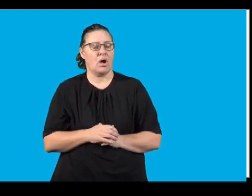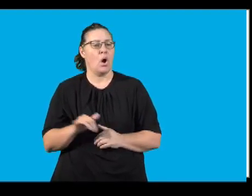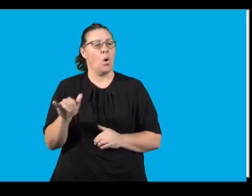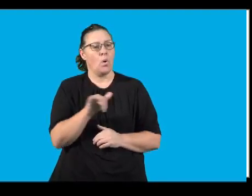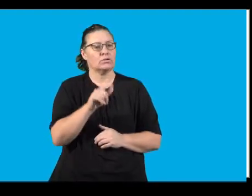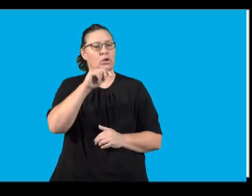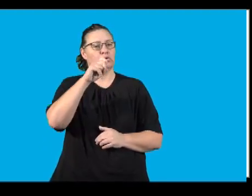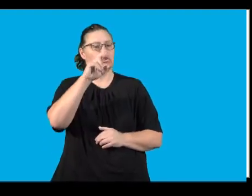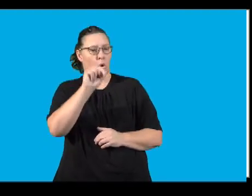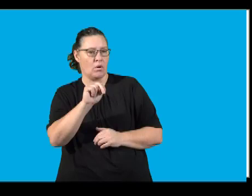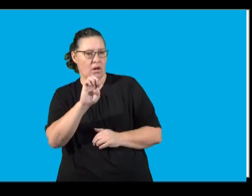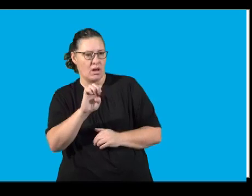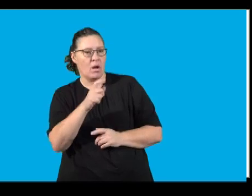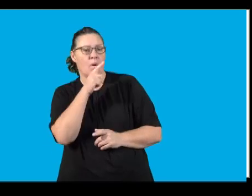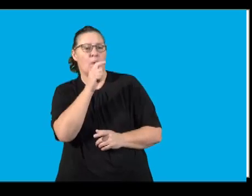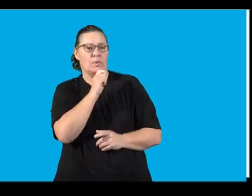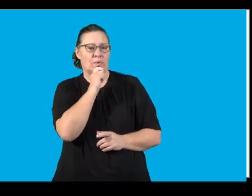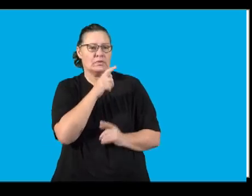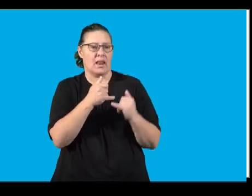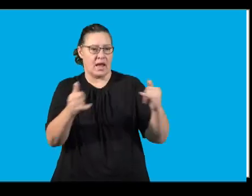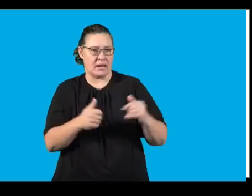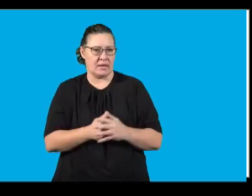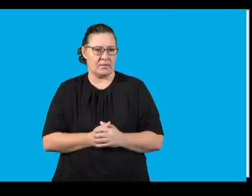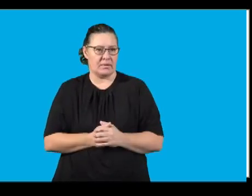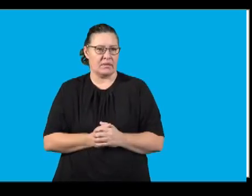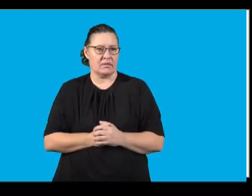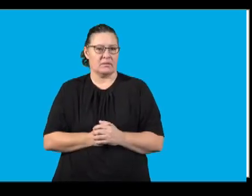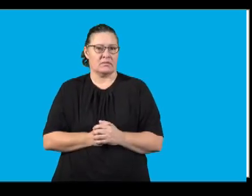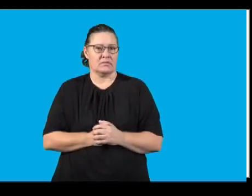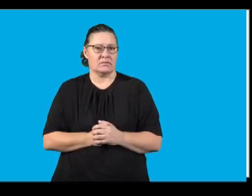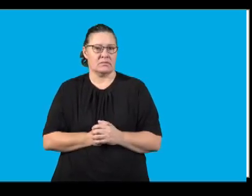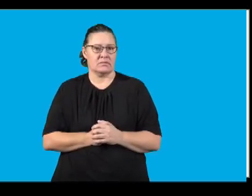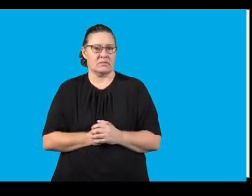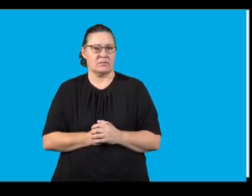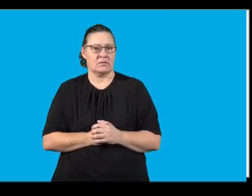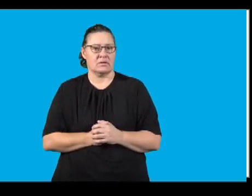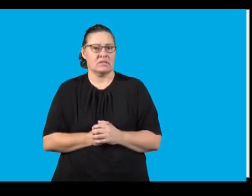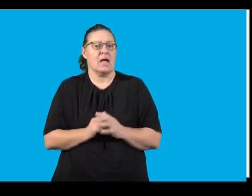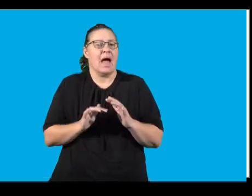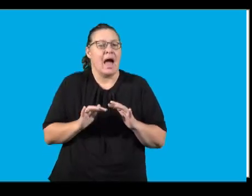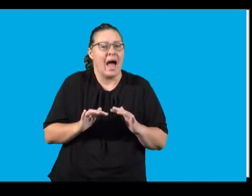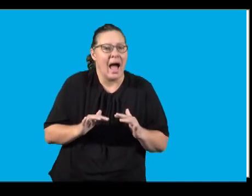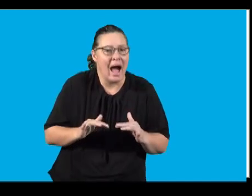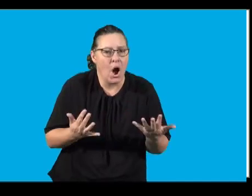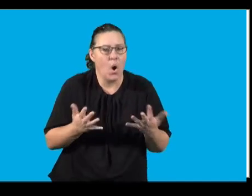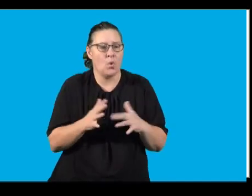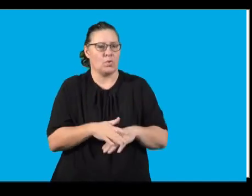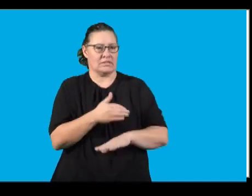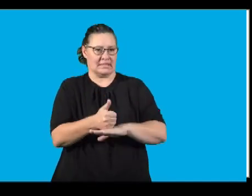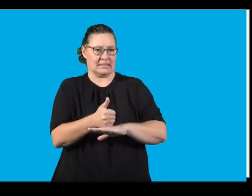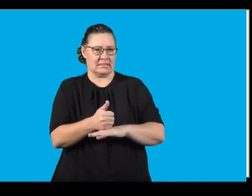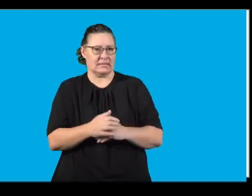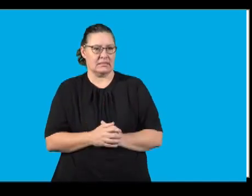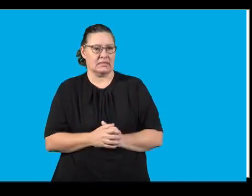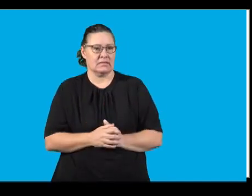tone would Banquo be using in these lines? Now remember, tone is also how something is said,